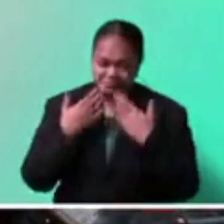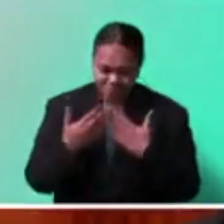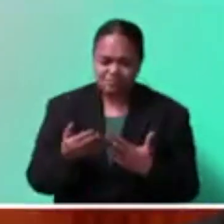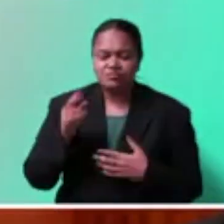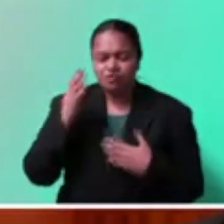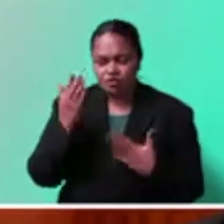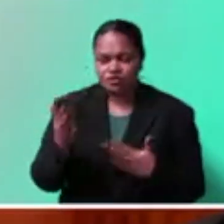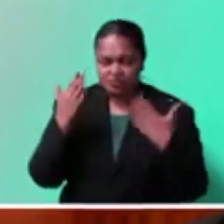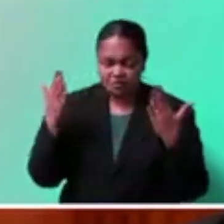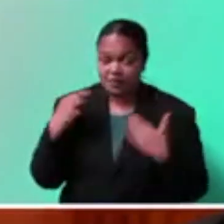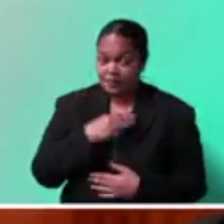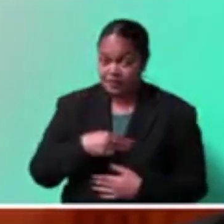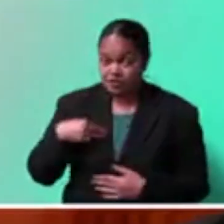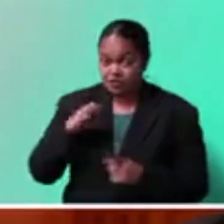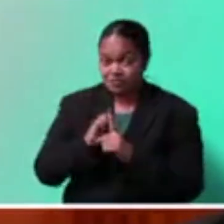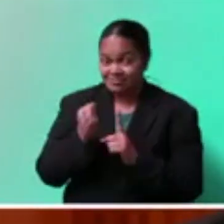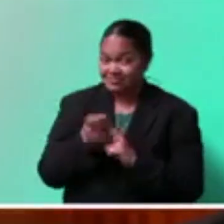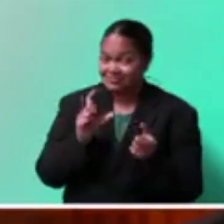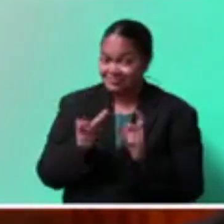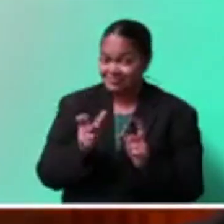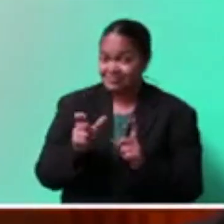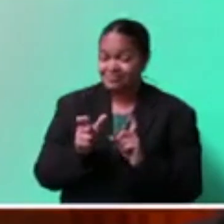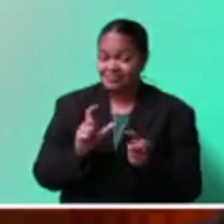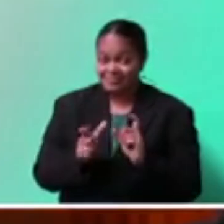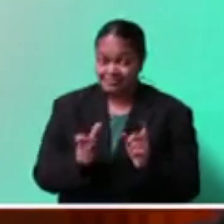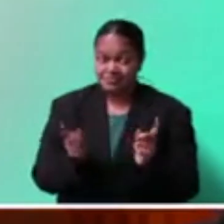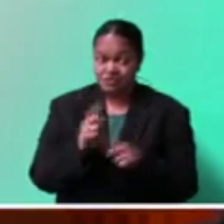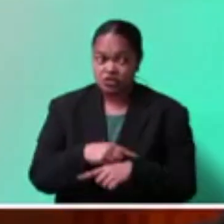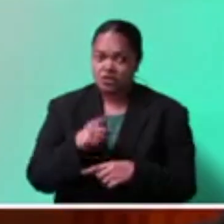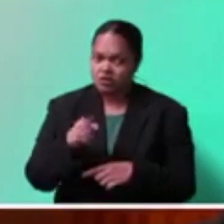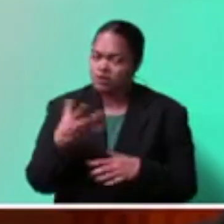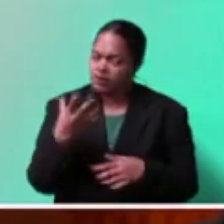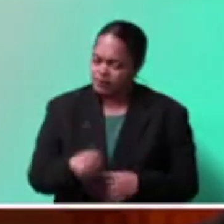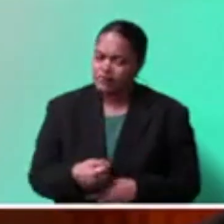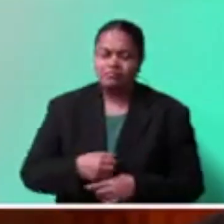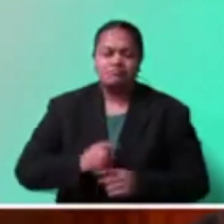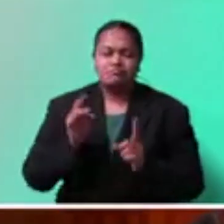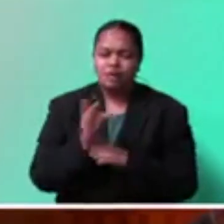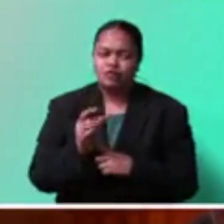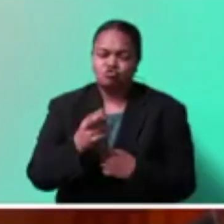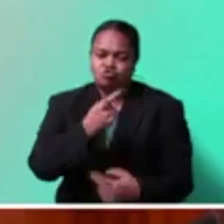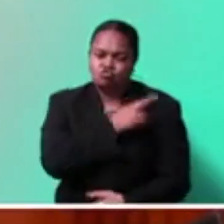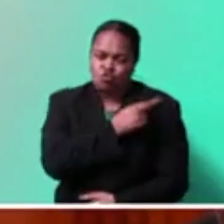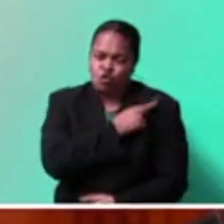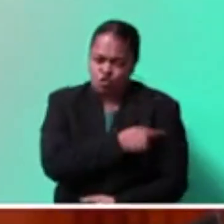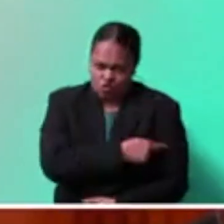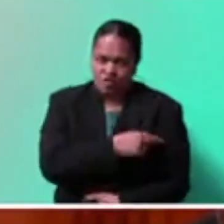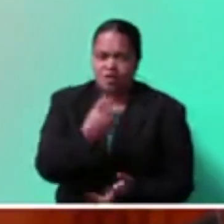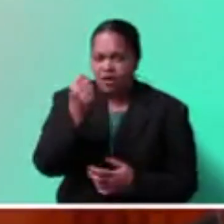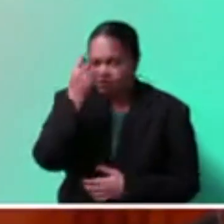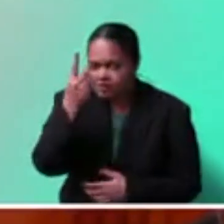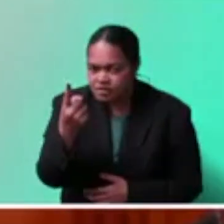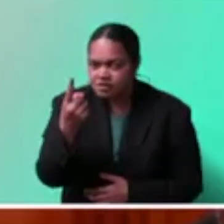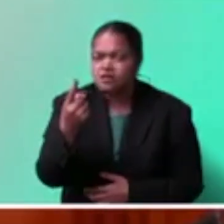Honorable Speaker, the Ministry of Environment and Climate Change plays an important role in helping our people understand issues that